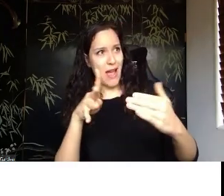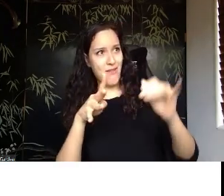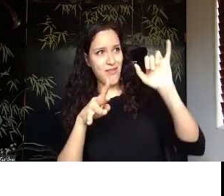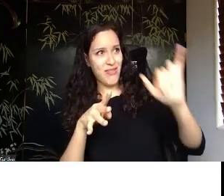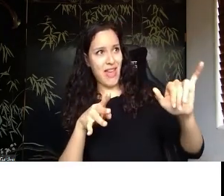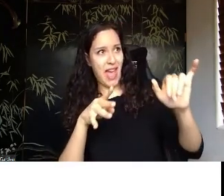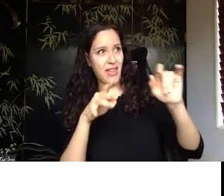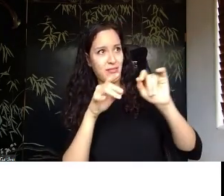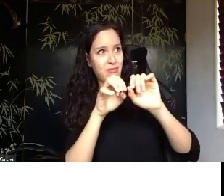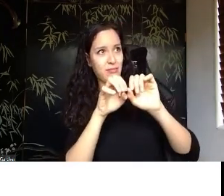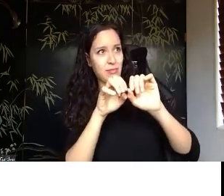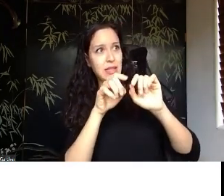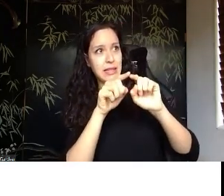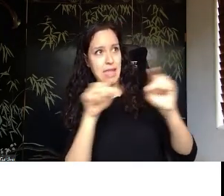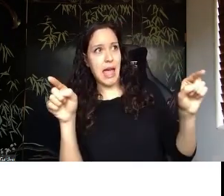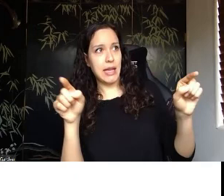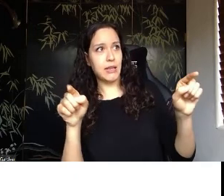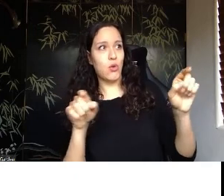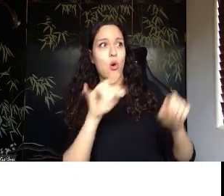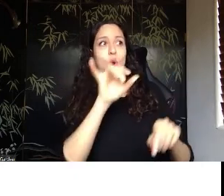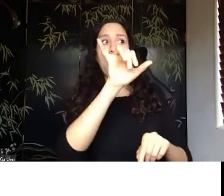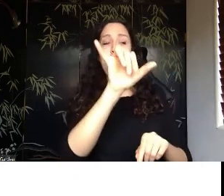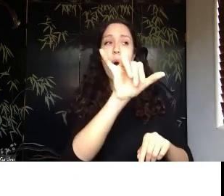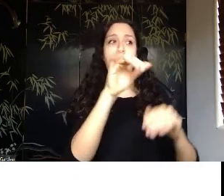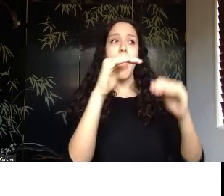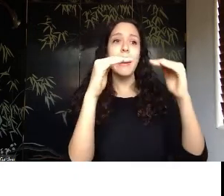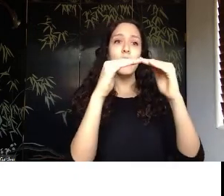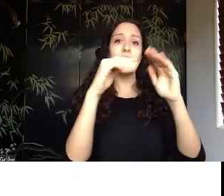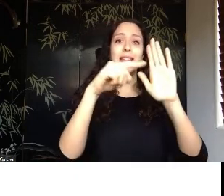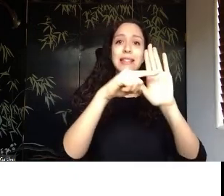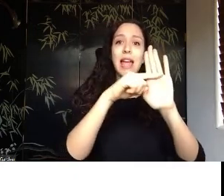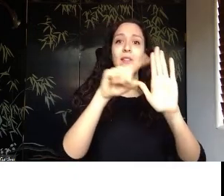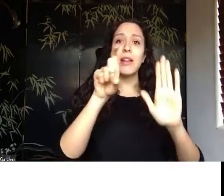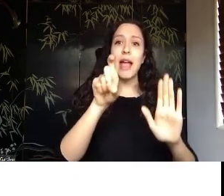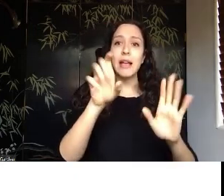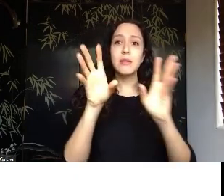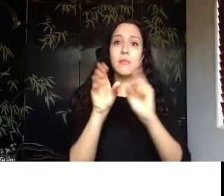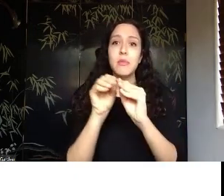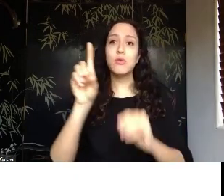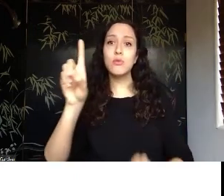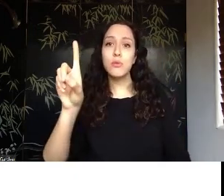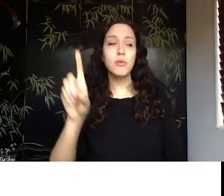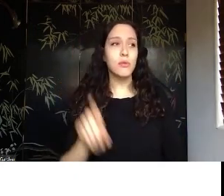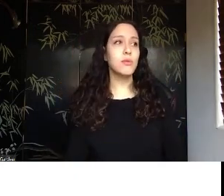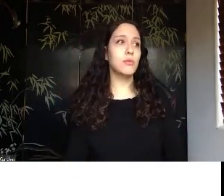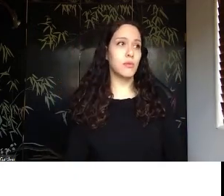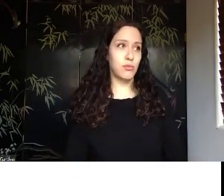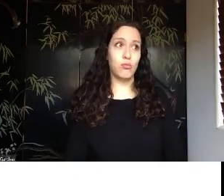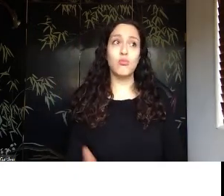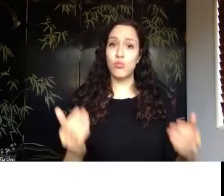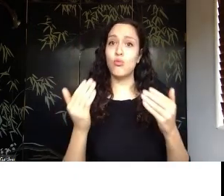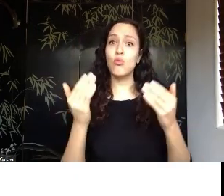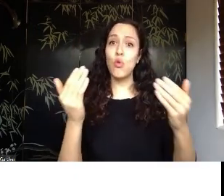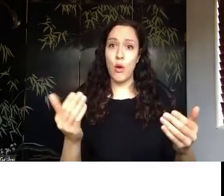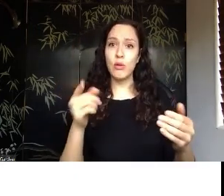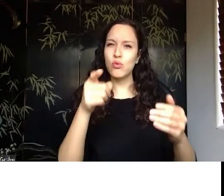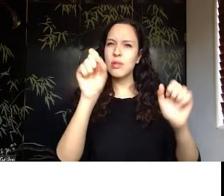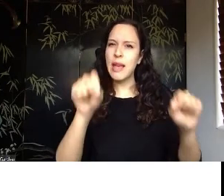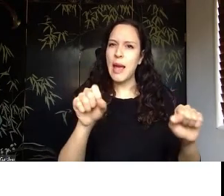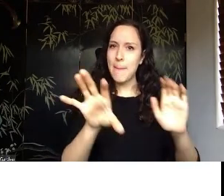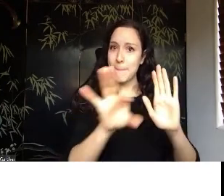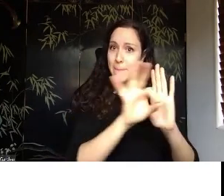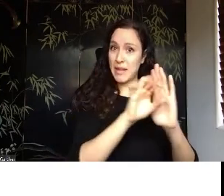Okay, so it's y equals negative x plus 1. Go ahead and graph that, pick your own points or pick the same points I